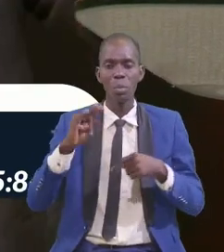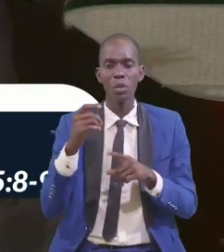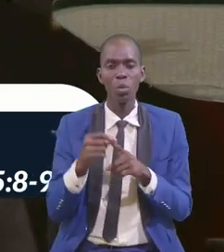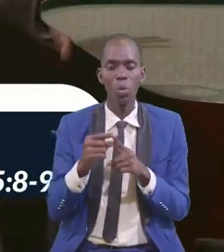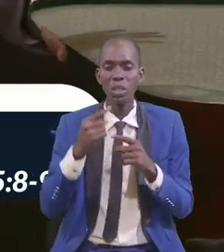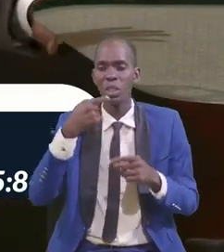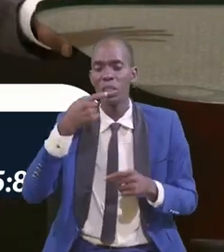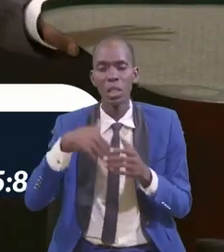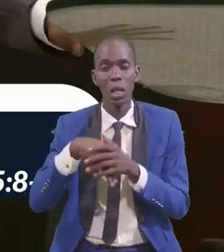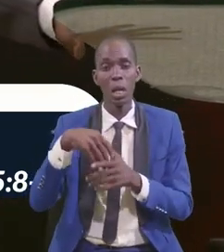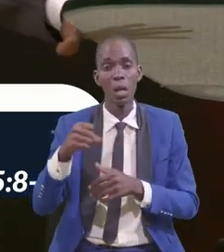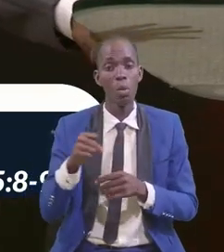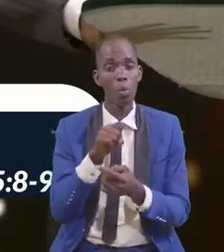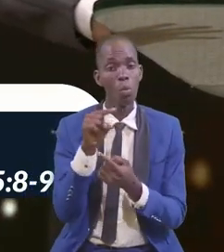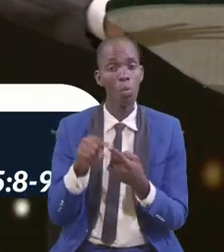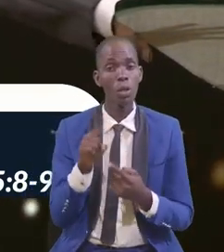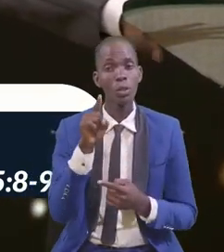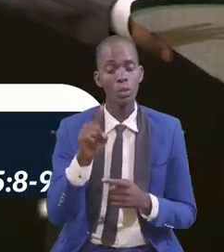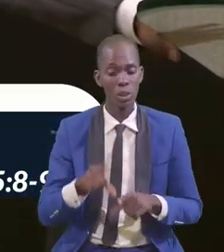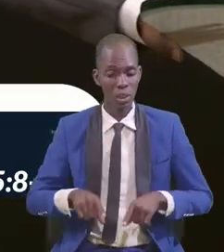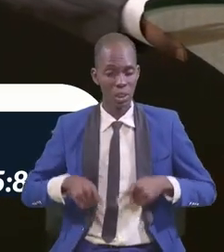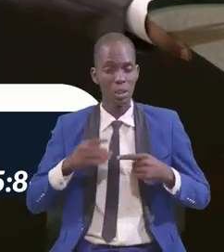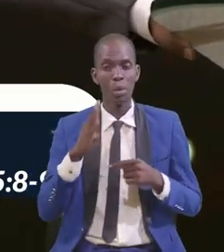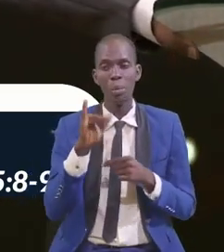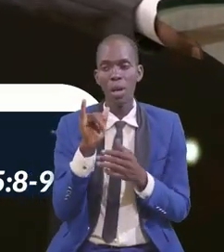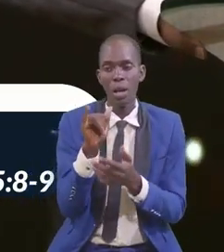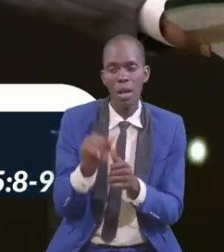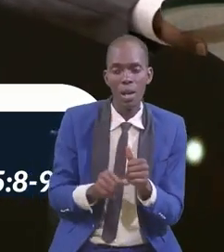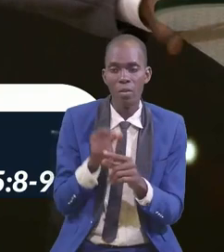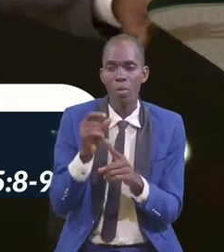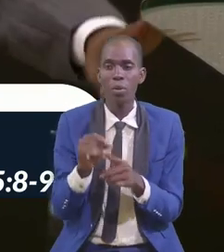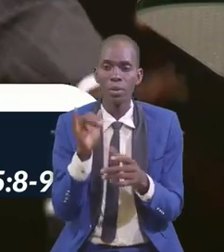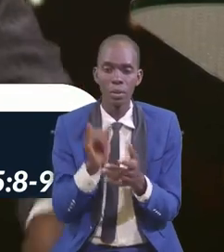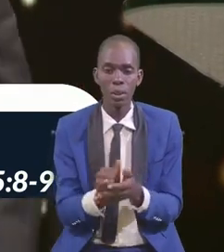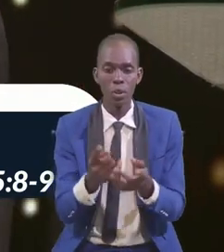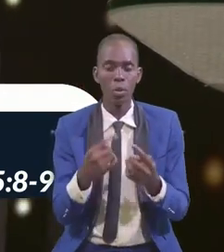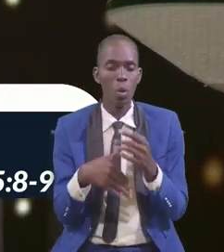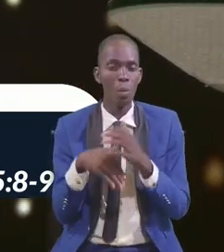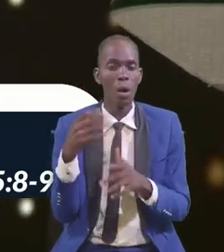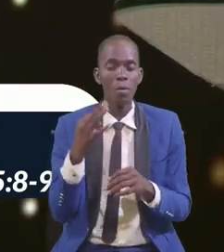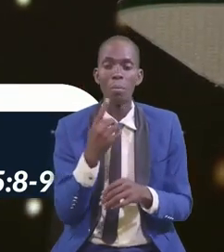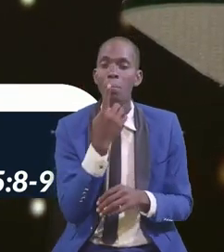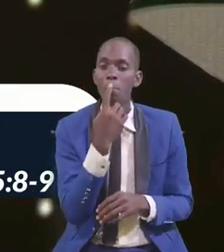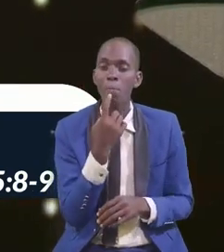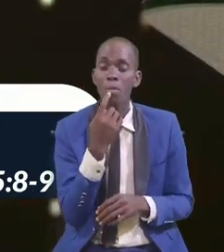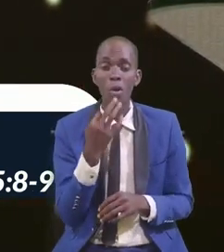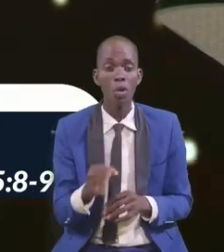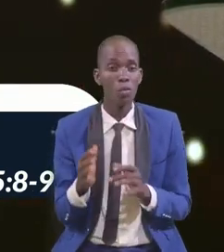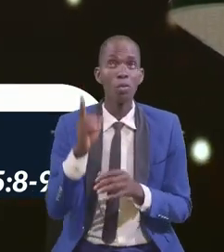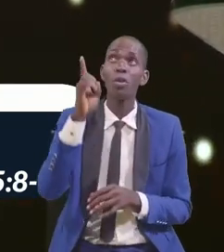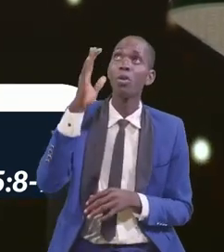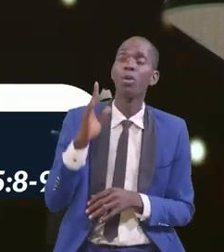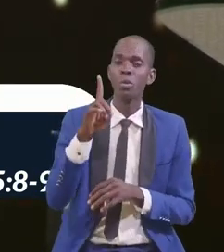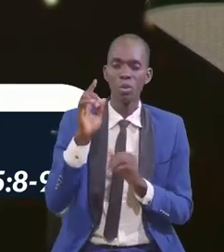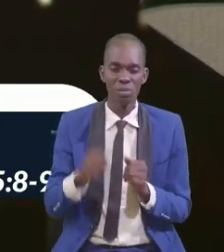by that word. When you live by every word that proceeds out of the mouth of God, you can easily throw